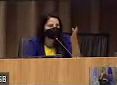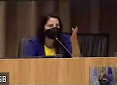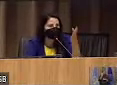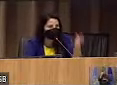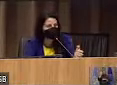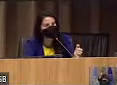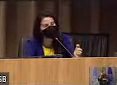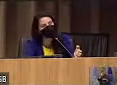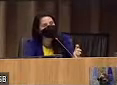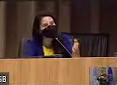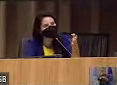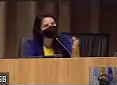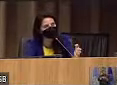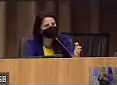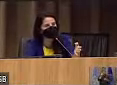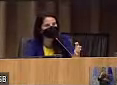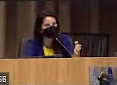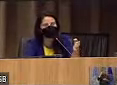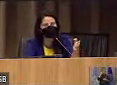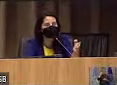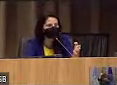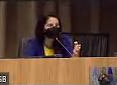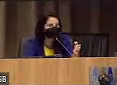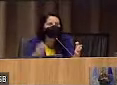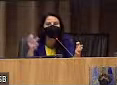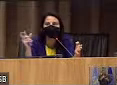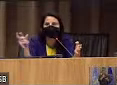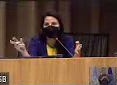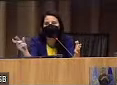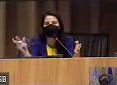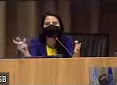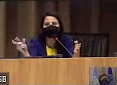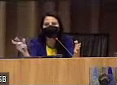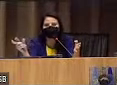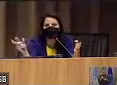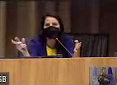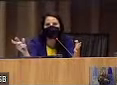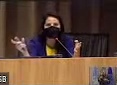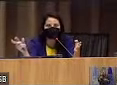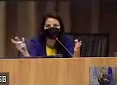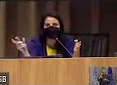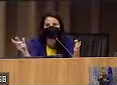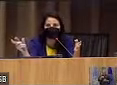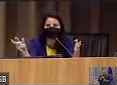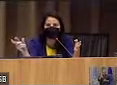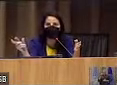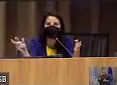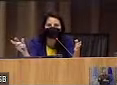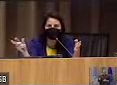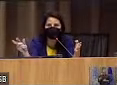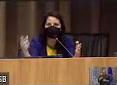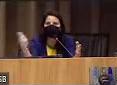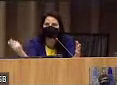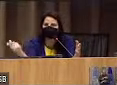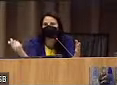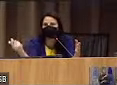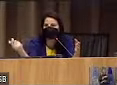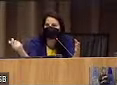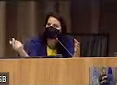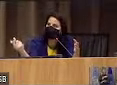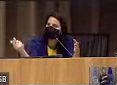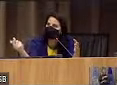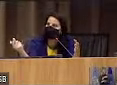true. So sometimes we took a look at patients that who didn't have any year of